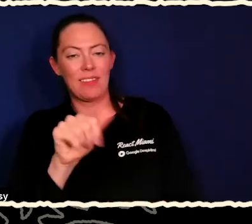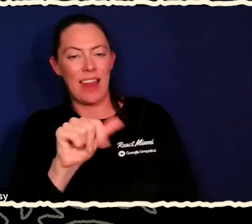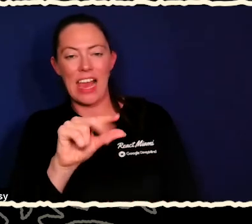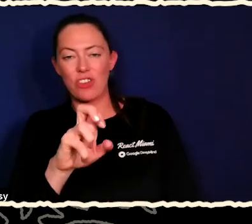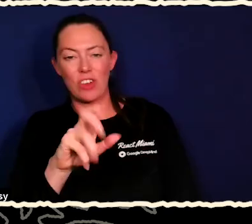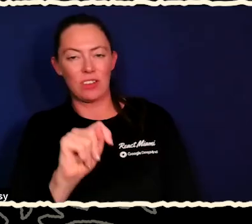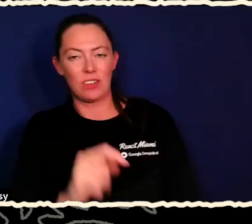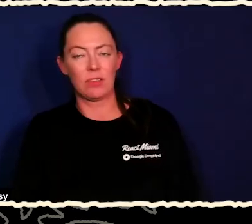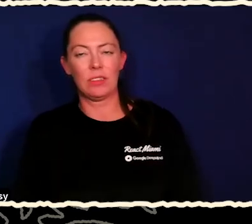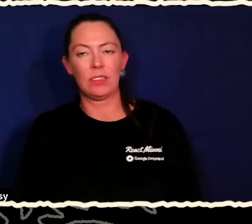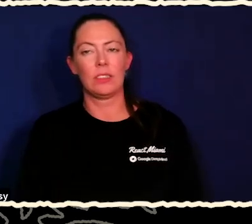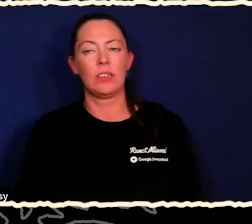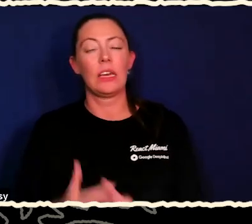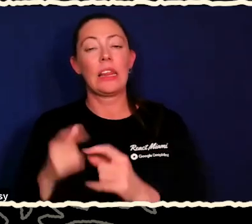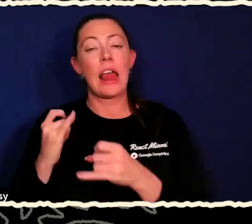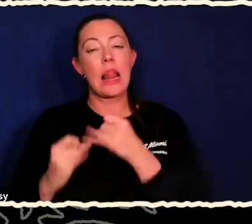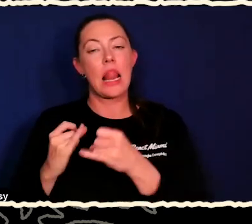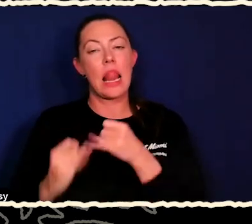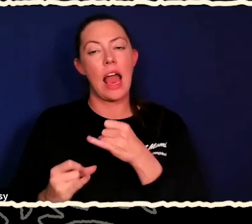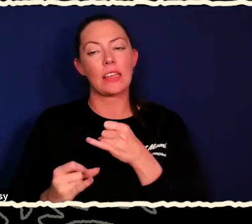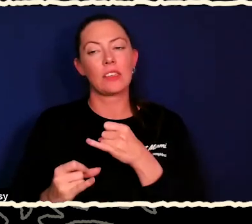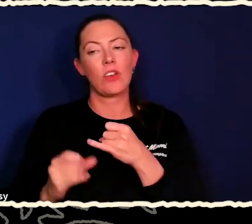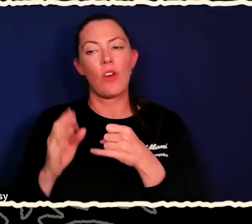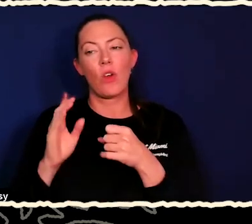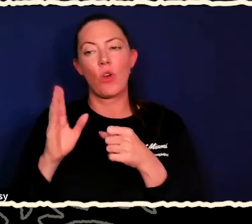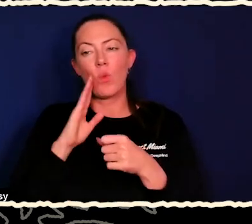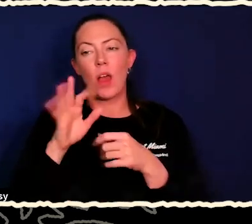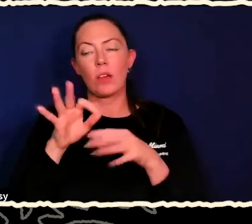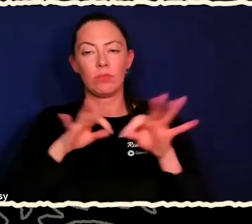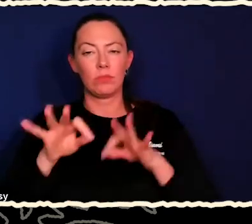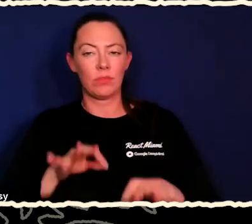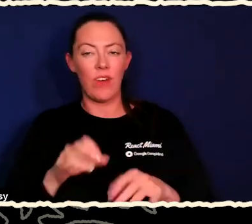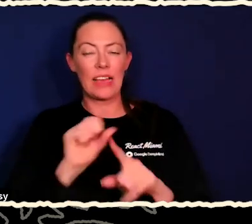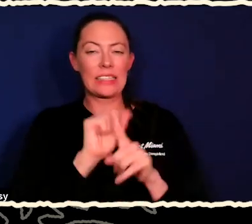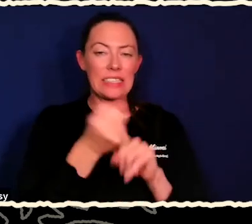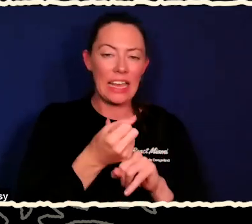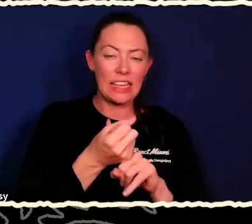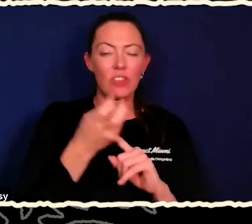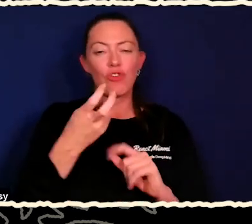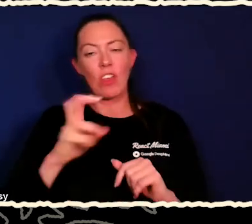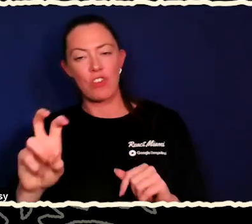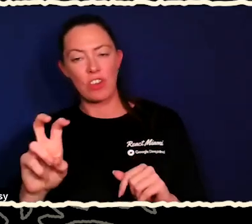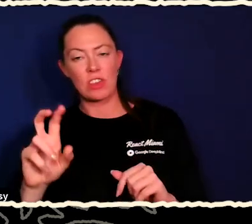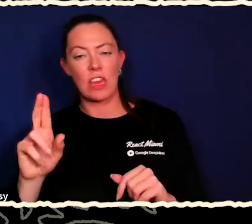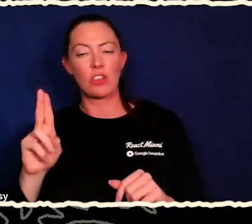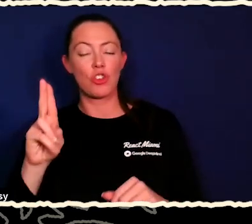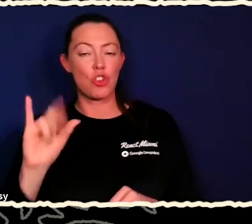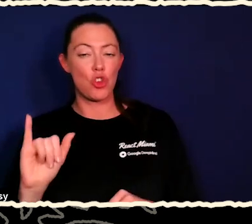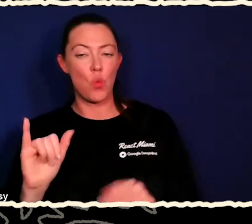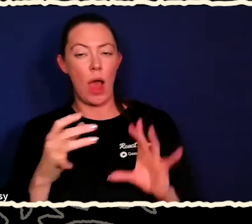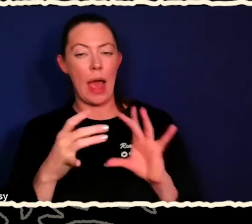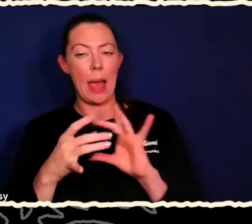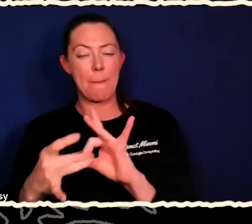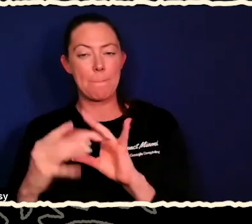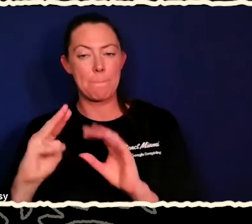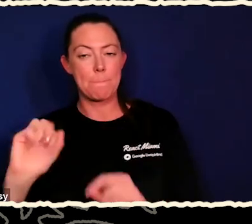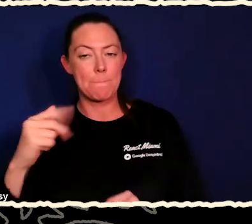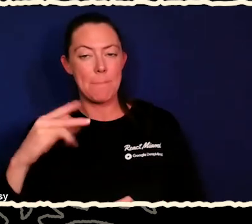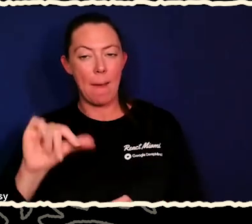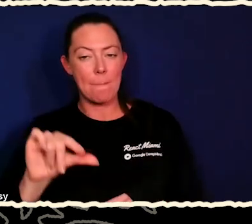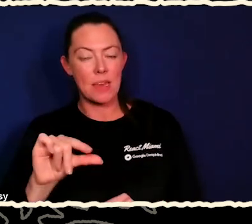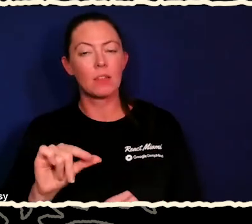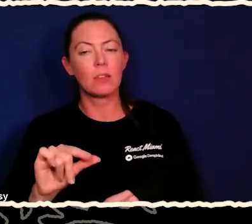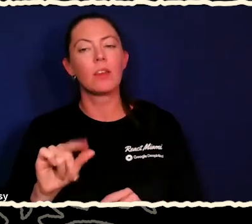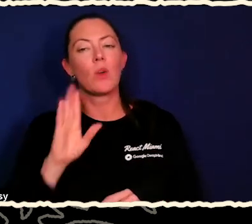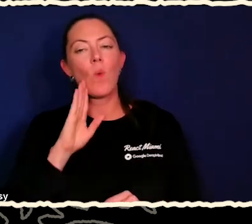And this is the final step. After defining states, transitions, and UI mapping, the abstraction choice becomes quite obvious. Given what